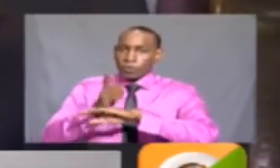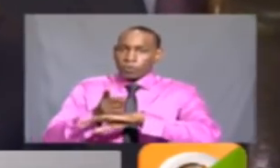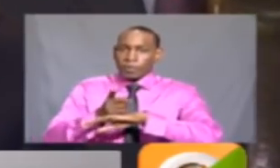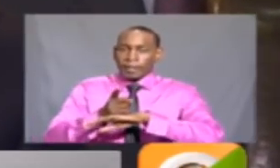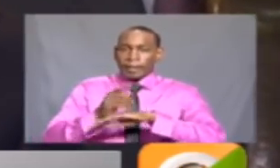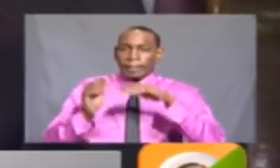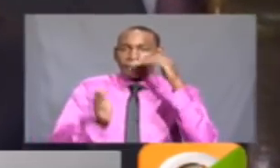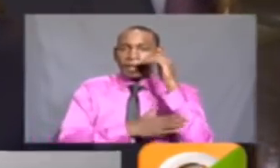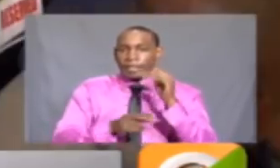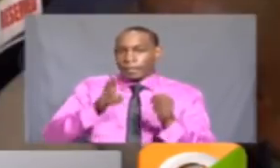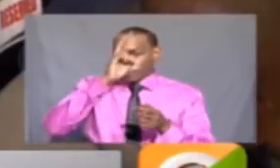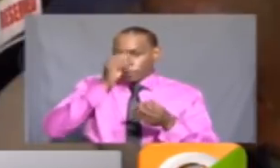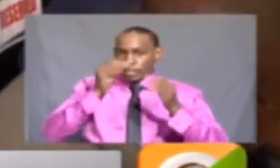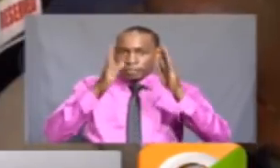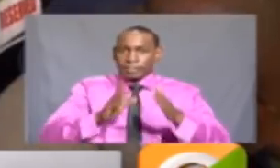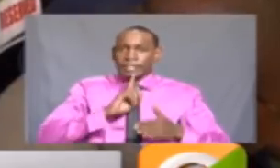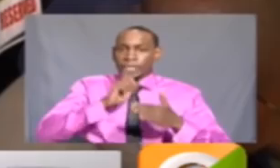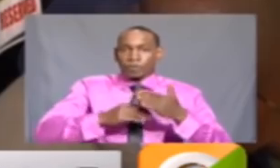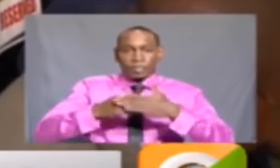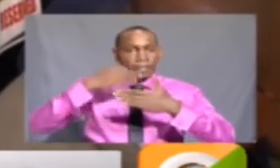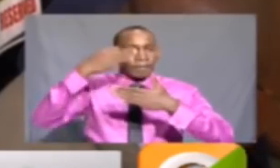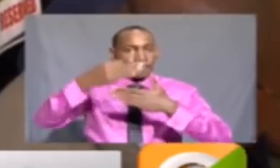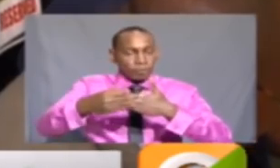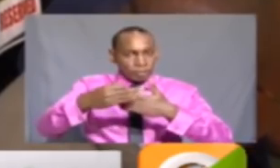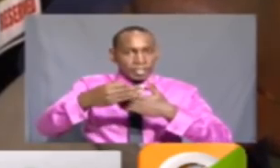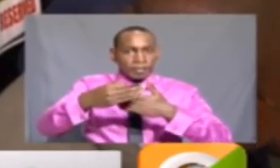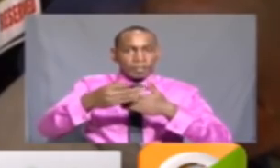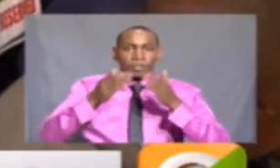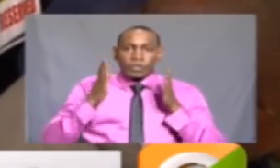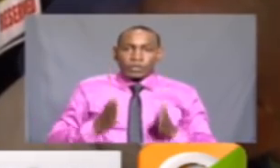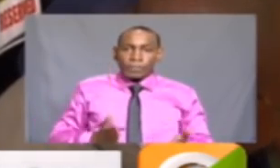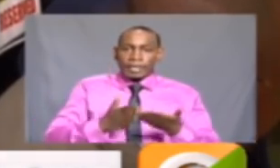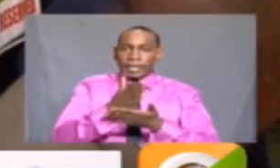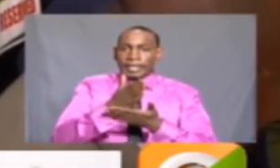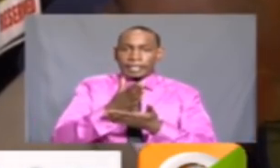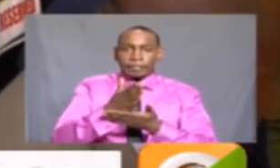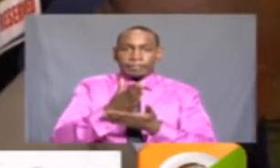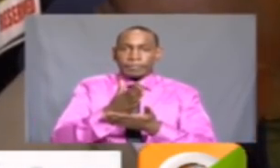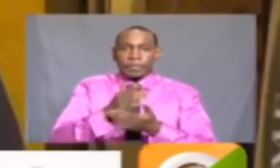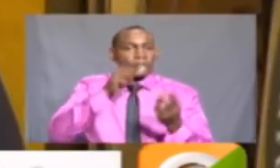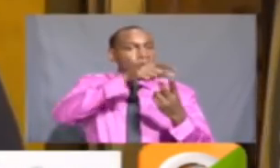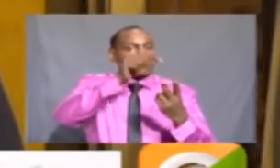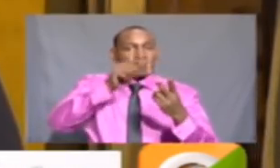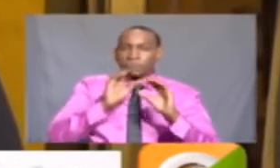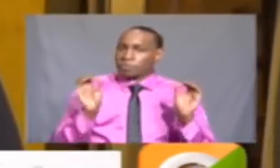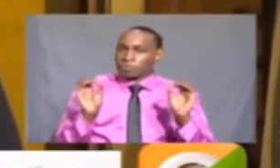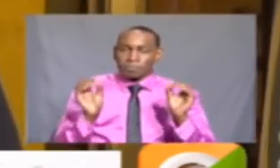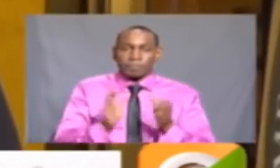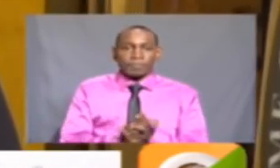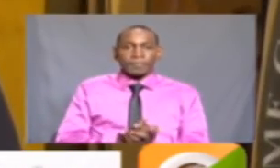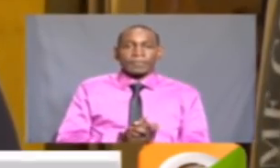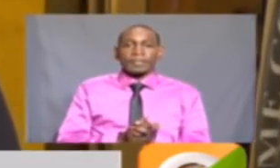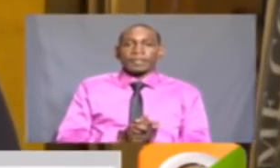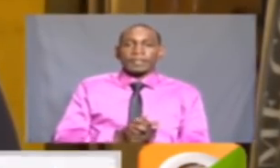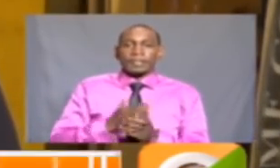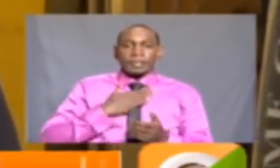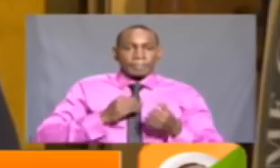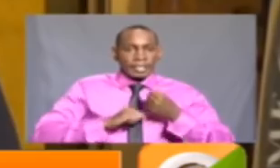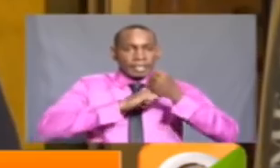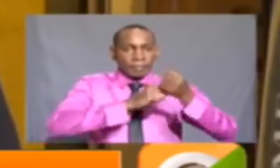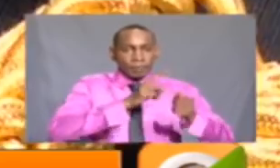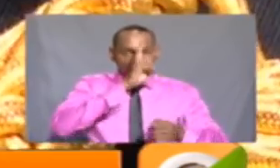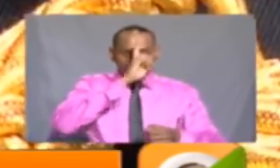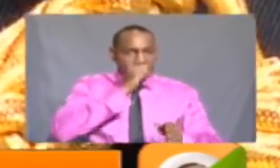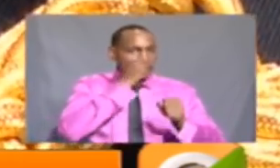officers, stating that going forward, the observation of human rights will not be an option. I will stand by officers who discharge